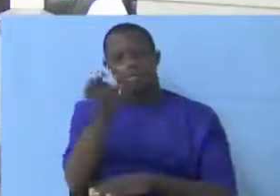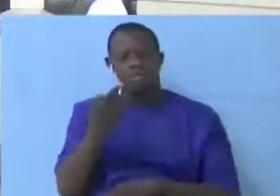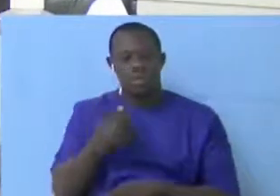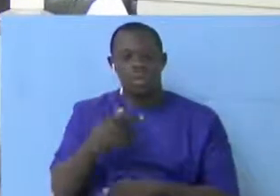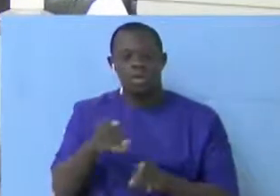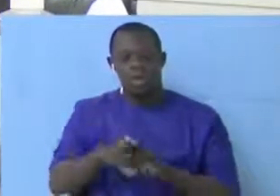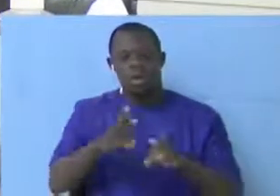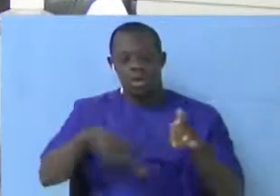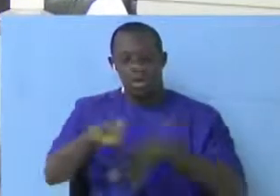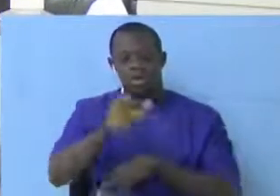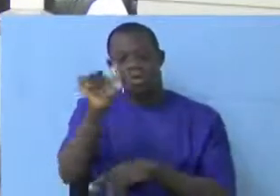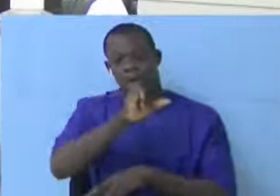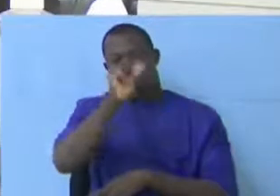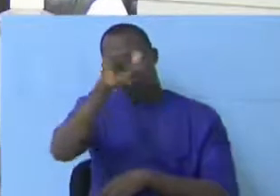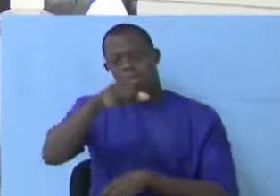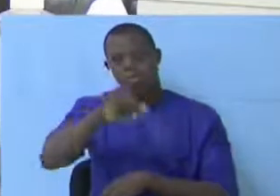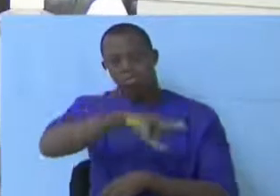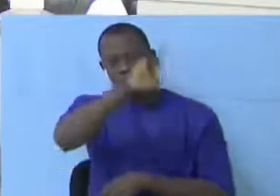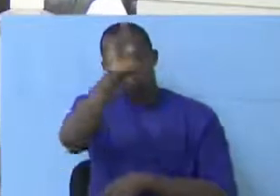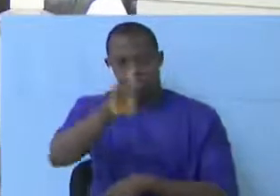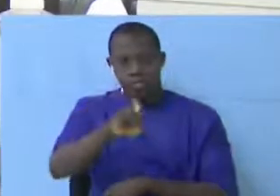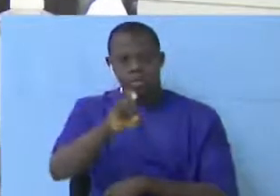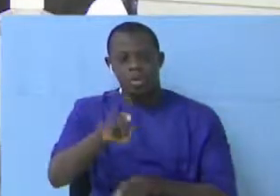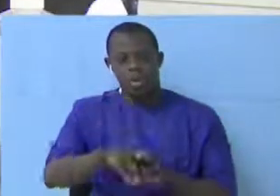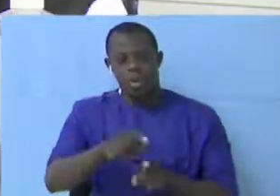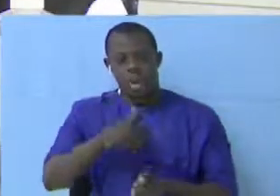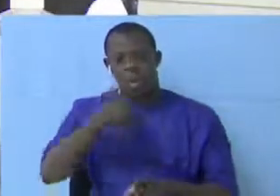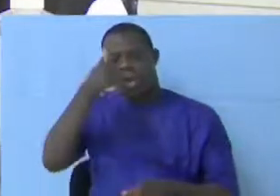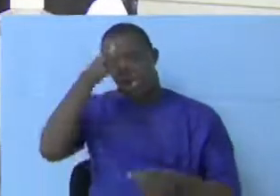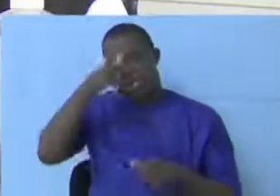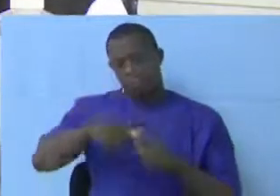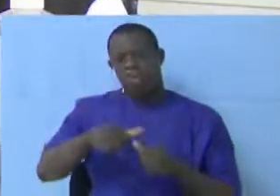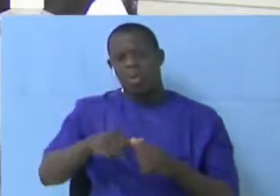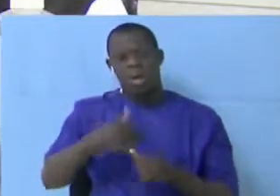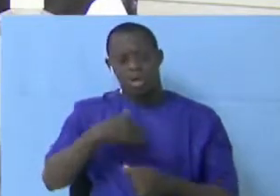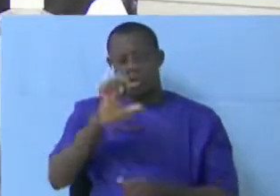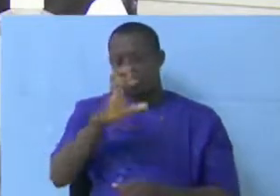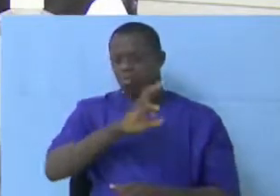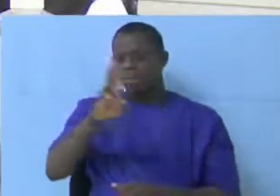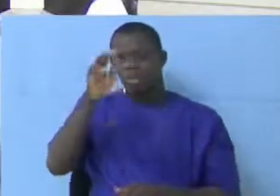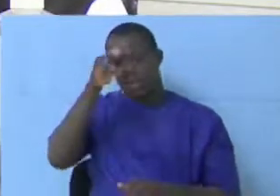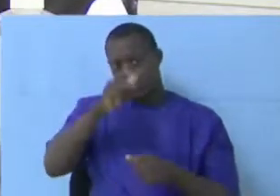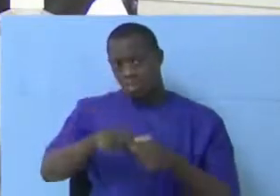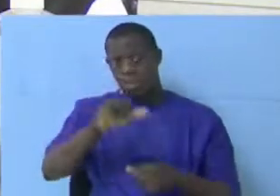to a question. I remember, I can't remember the years.